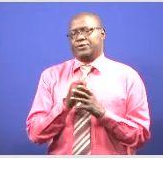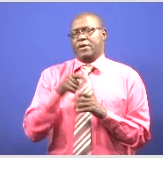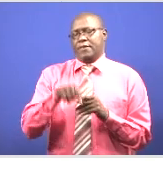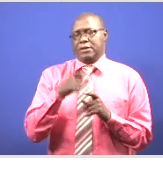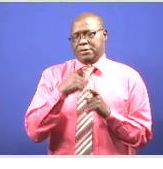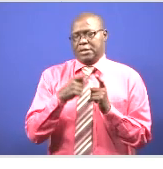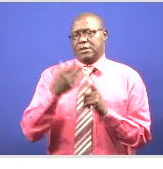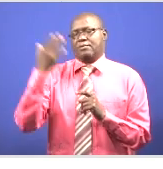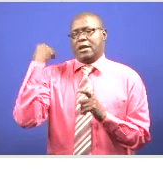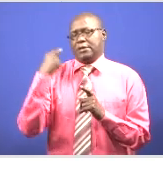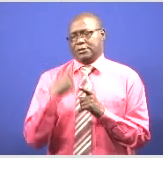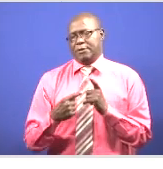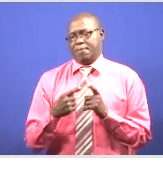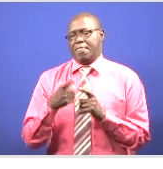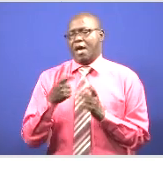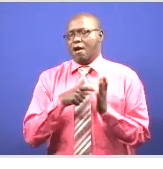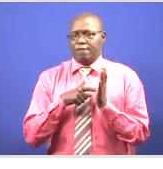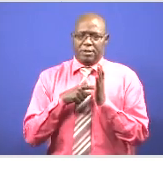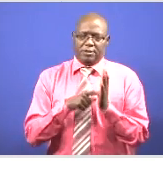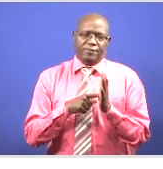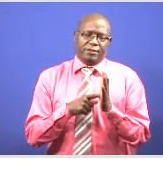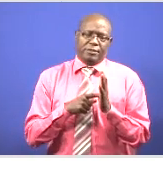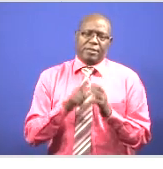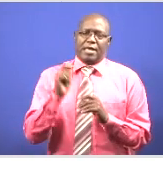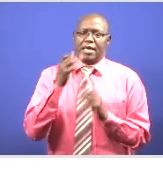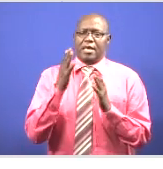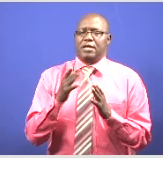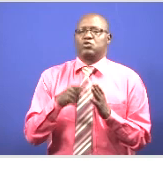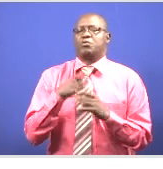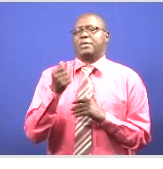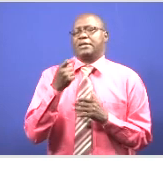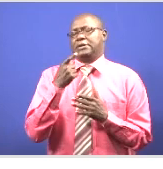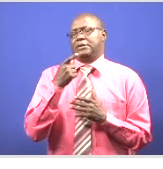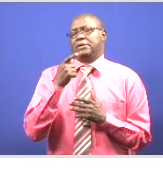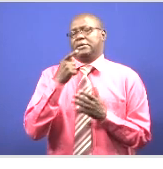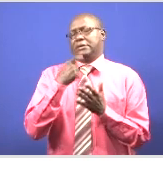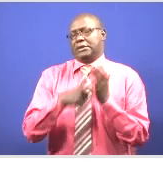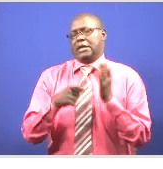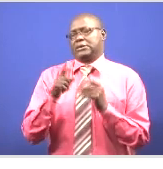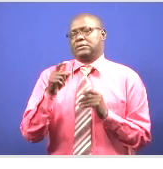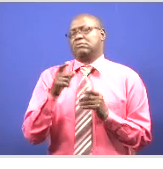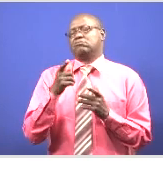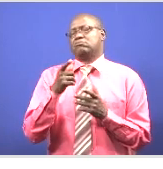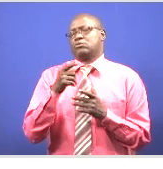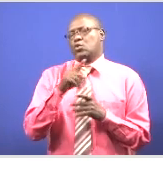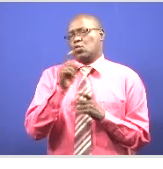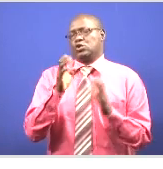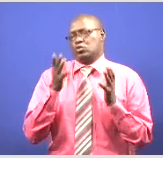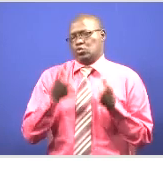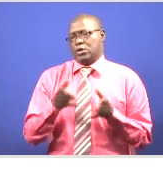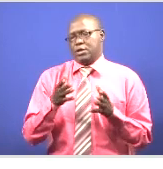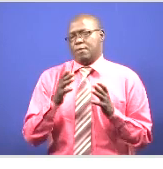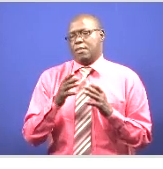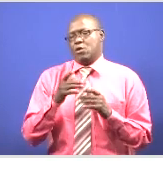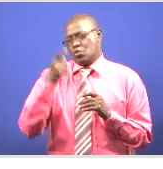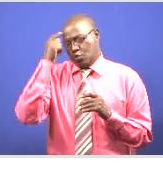into office, he's been emphasizing on the need of Kenyans to pay taxes. And that's the big question for today. Do you think Kenyans have been